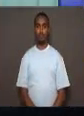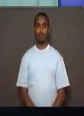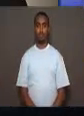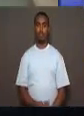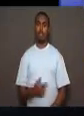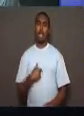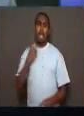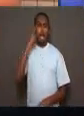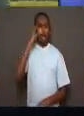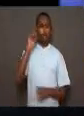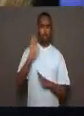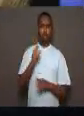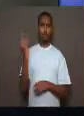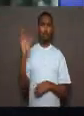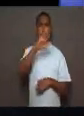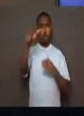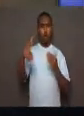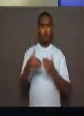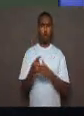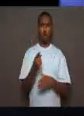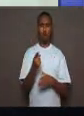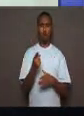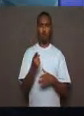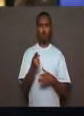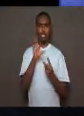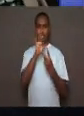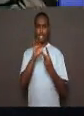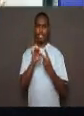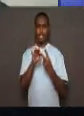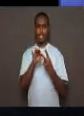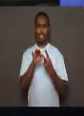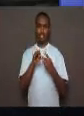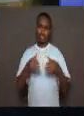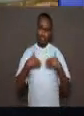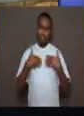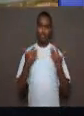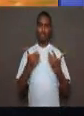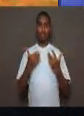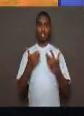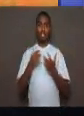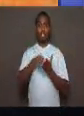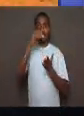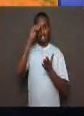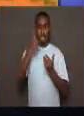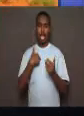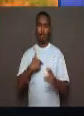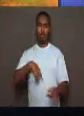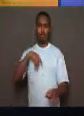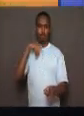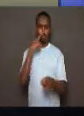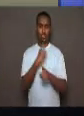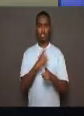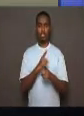I imagine that all of you have a selection of favorite films. I am also certain